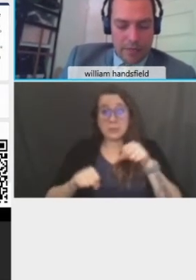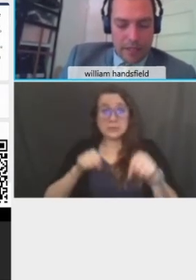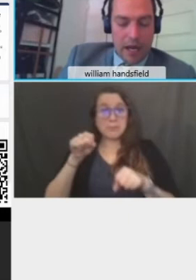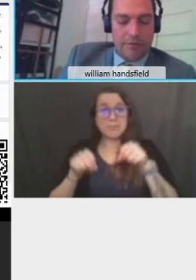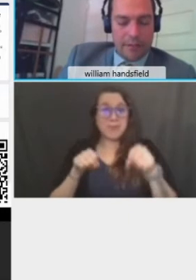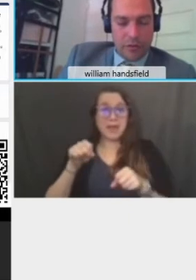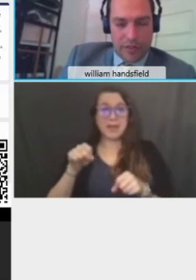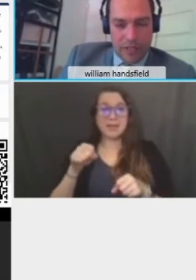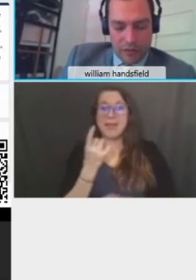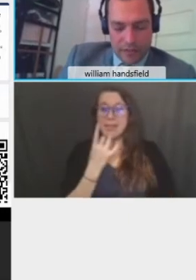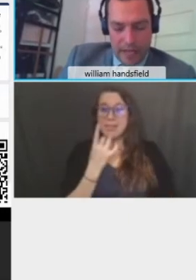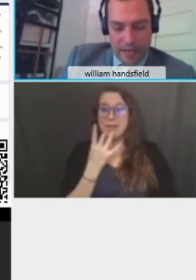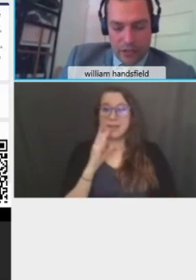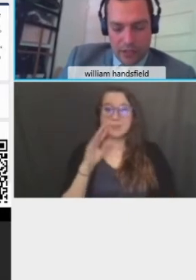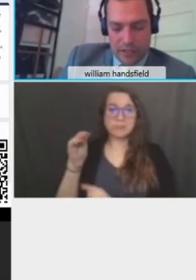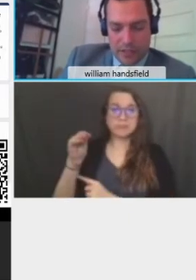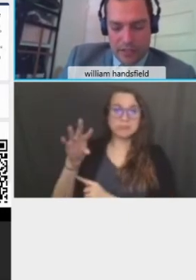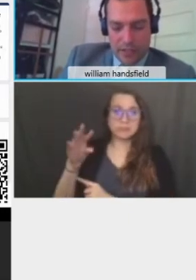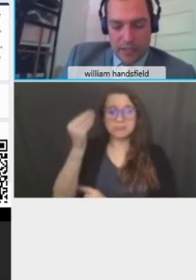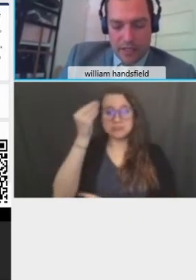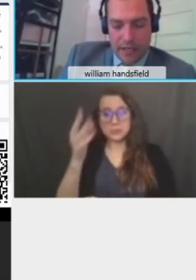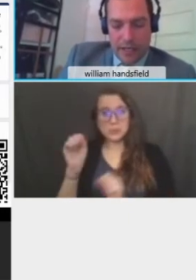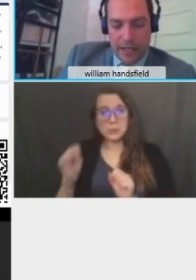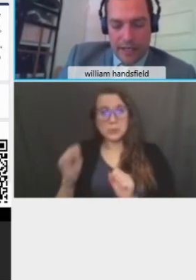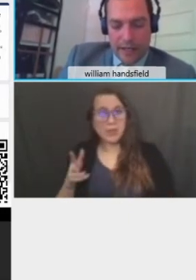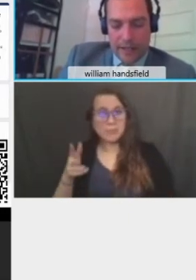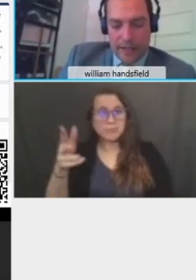the conflicts with vehicles at turns